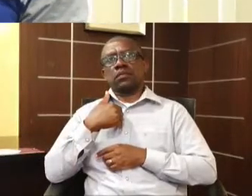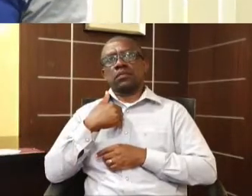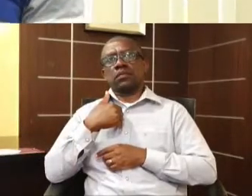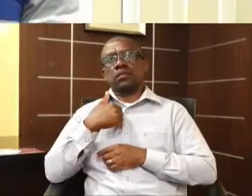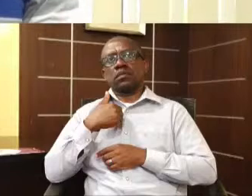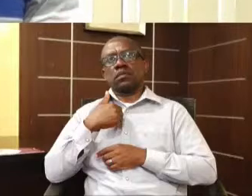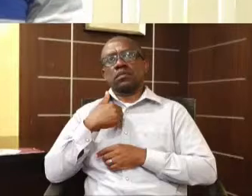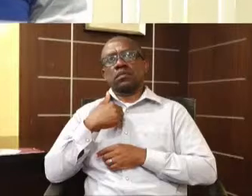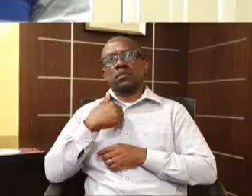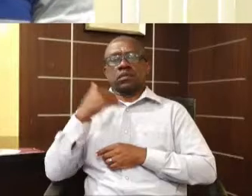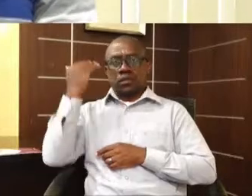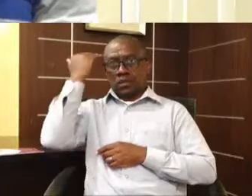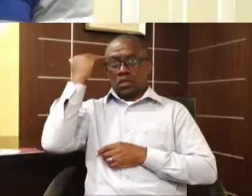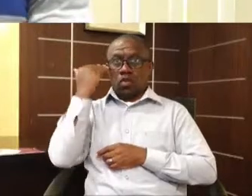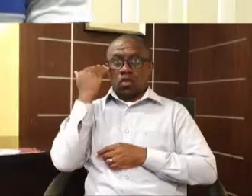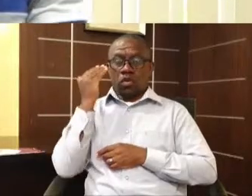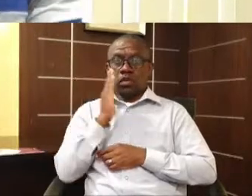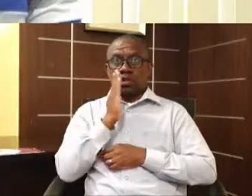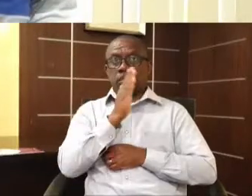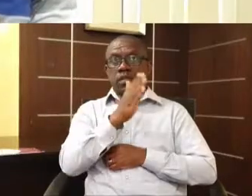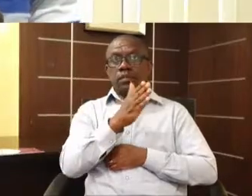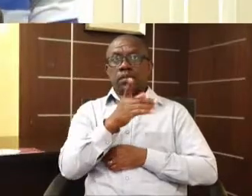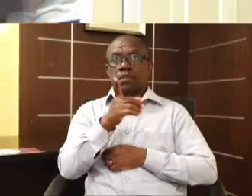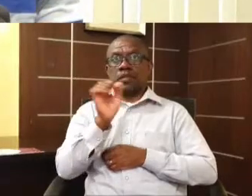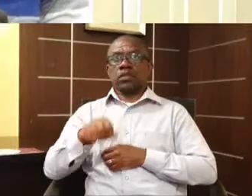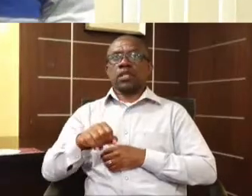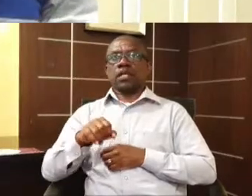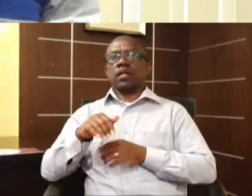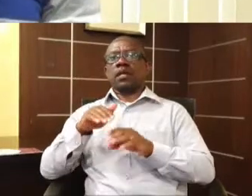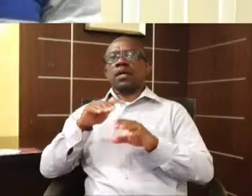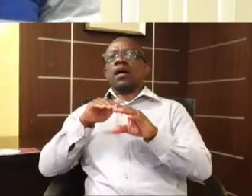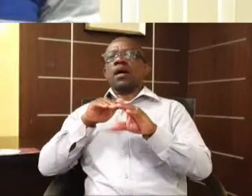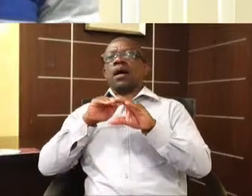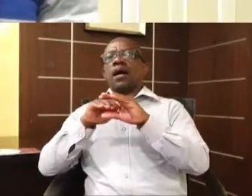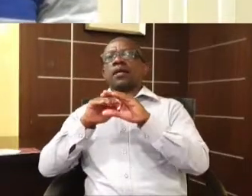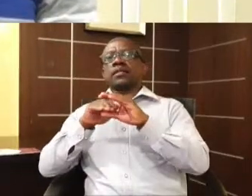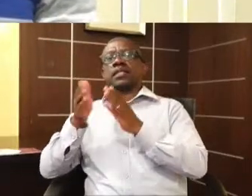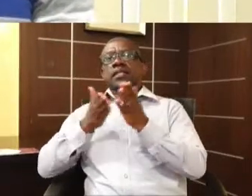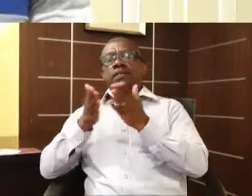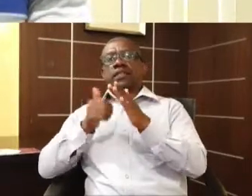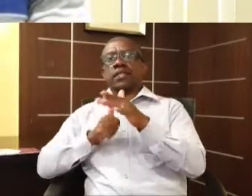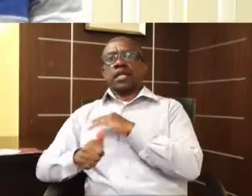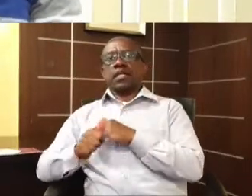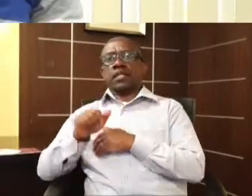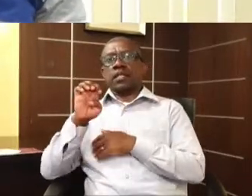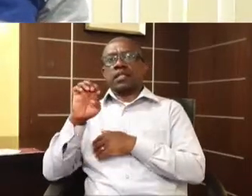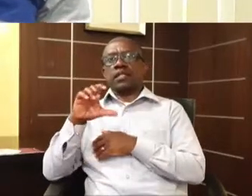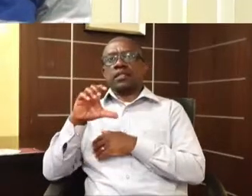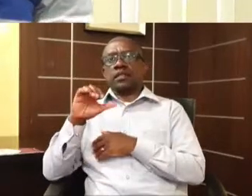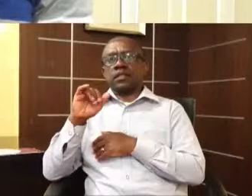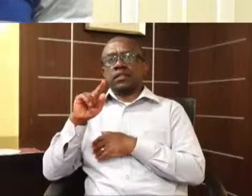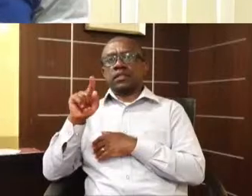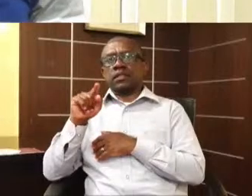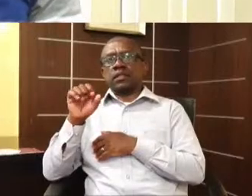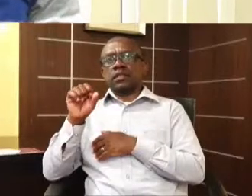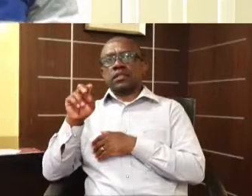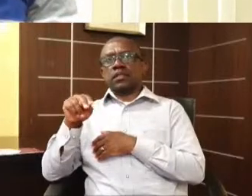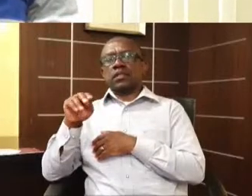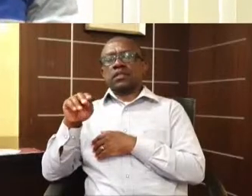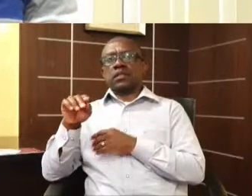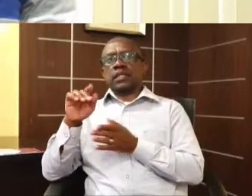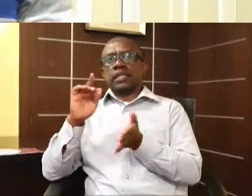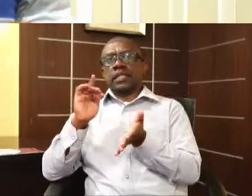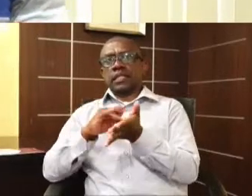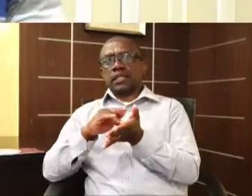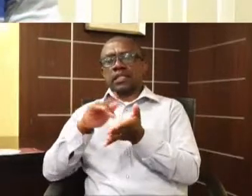the judiciary, right? But then you can access the service under e-citizen. You can just go to e-citizen, click on